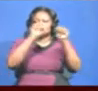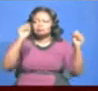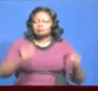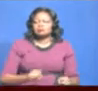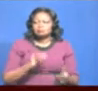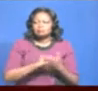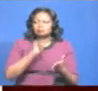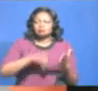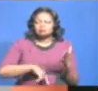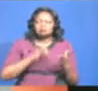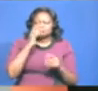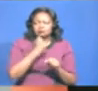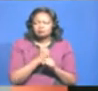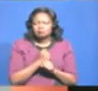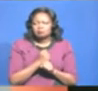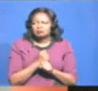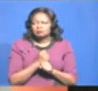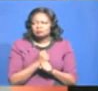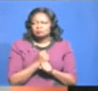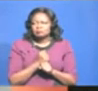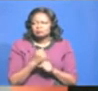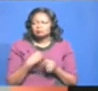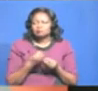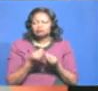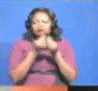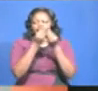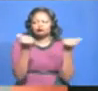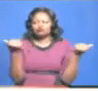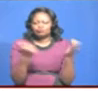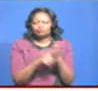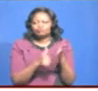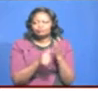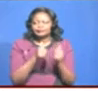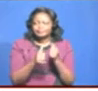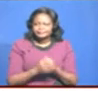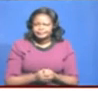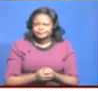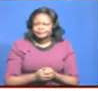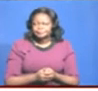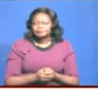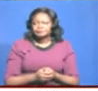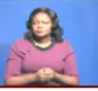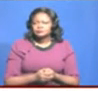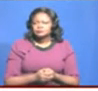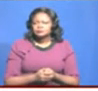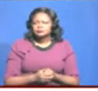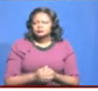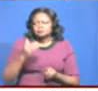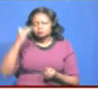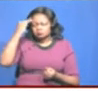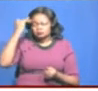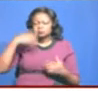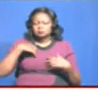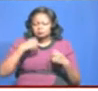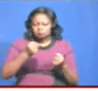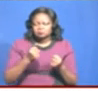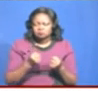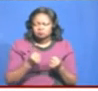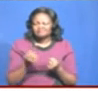table. Also, I would want to address, as my first issue, I would like to address things to do with mental health. Mental health is